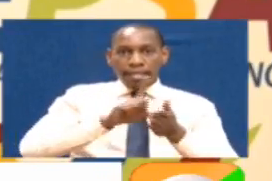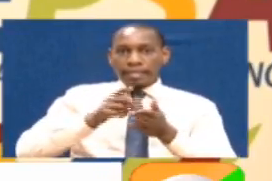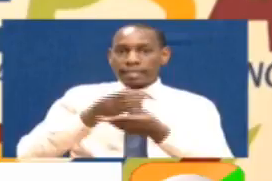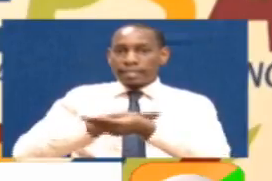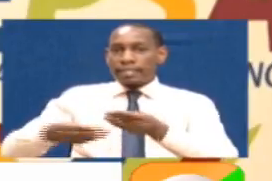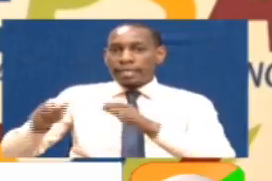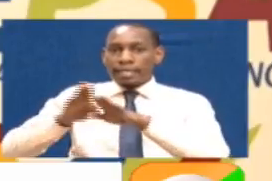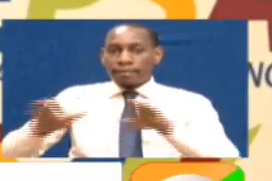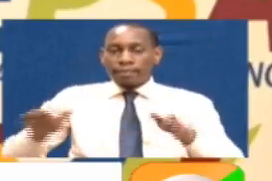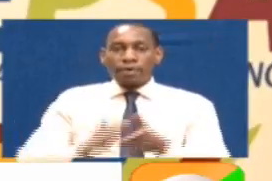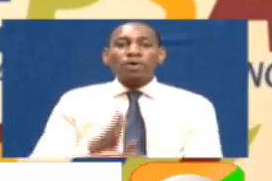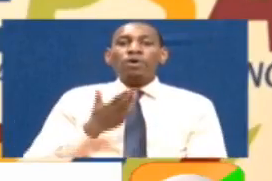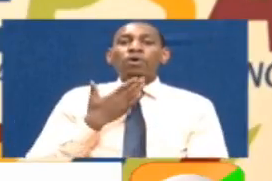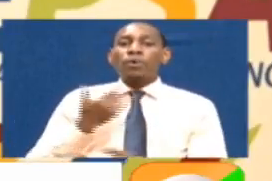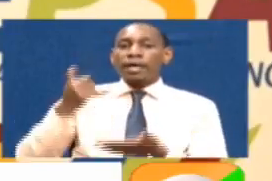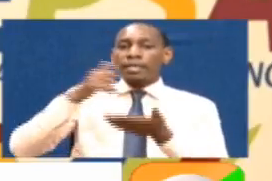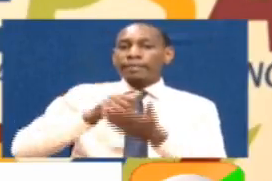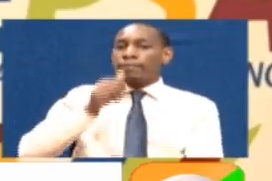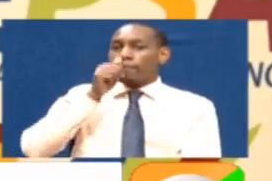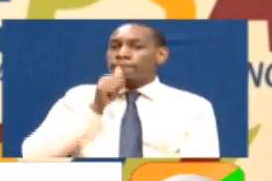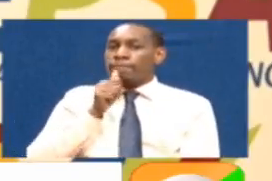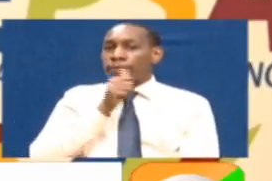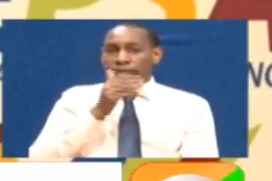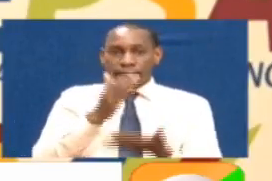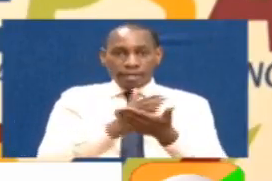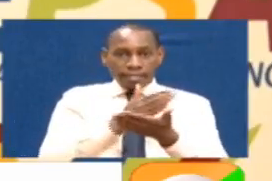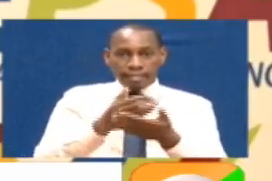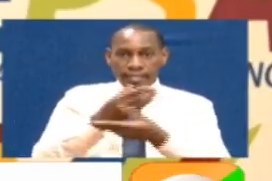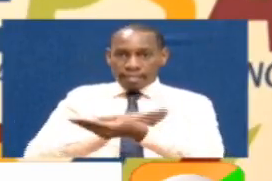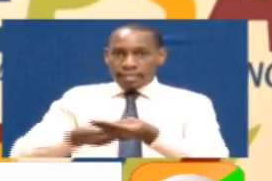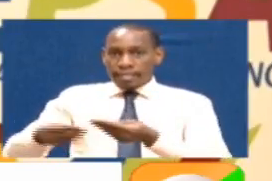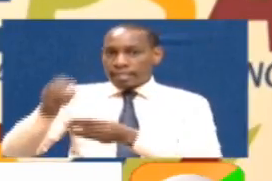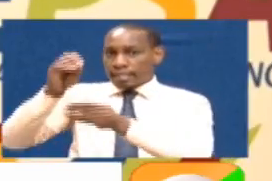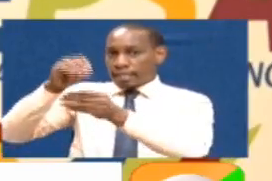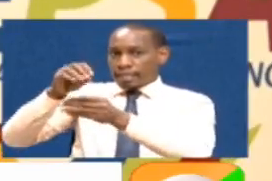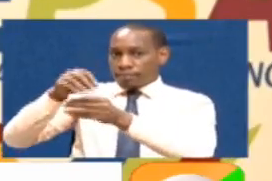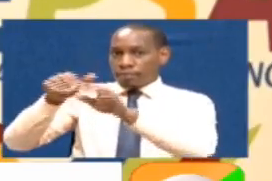farm. We want to bring in the private sector to sell the inputs to the farmers.